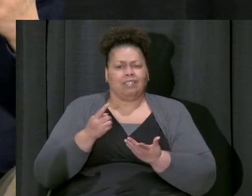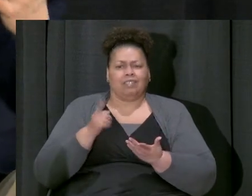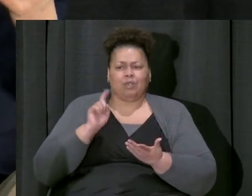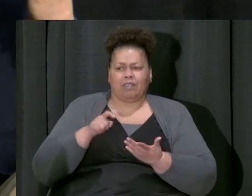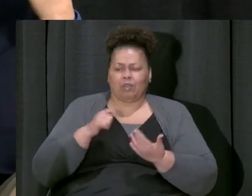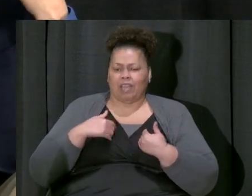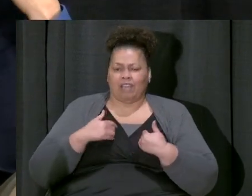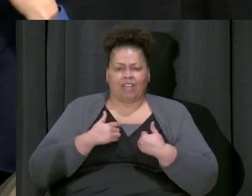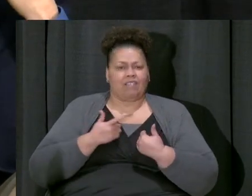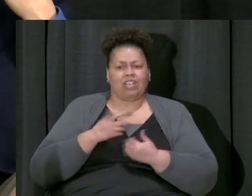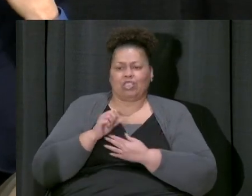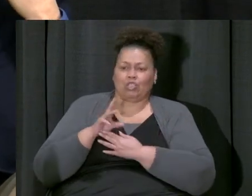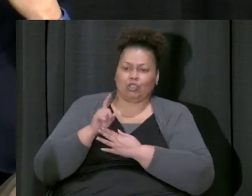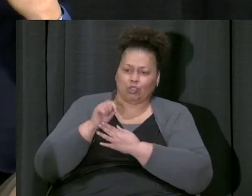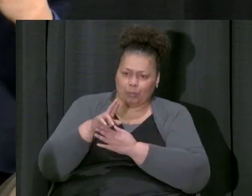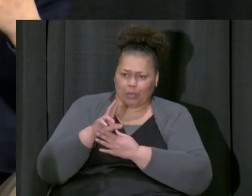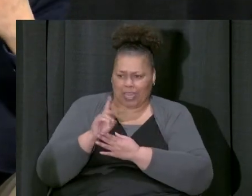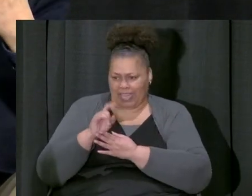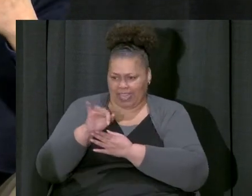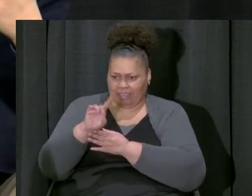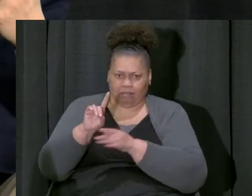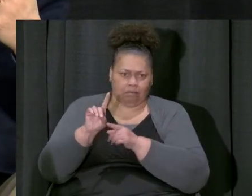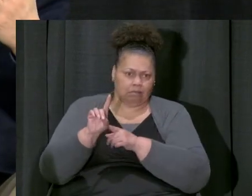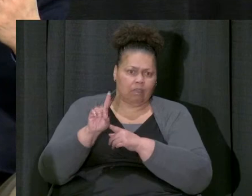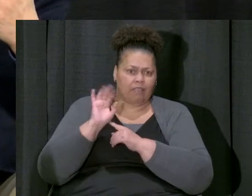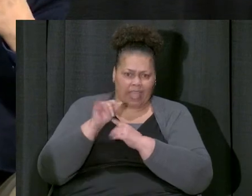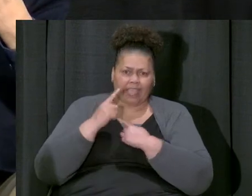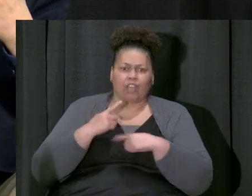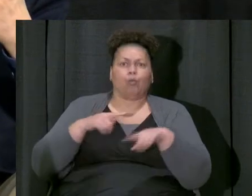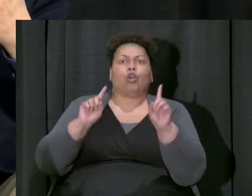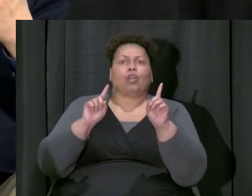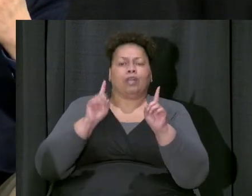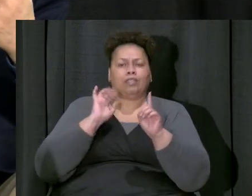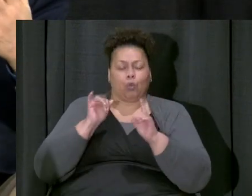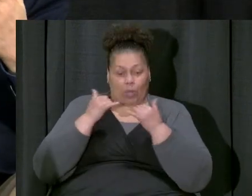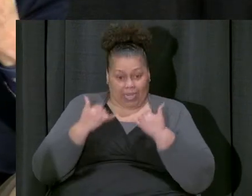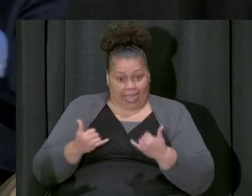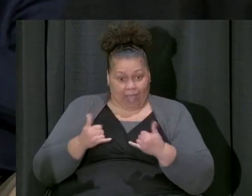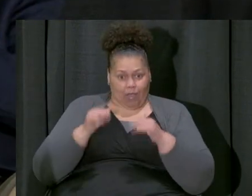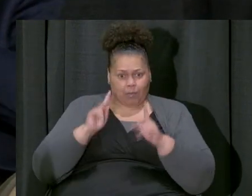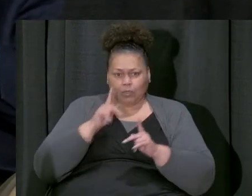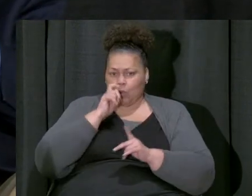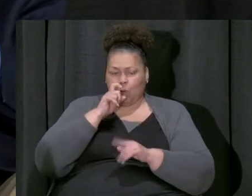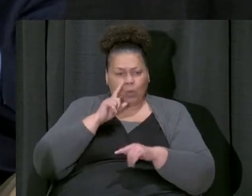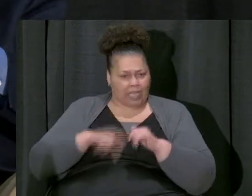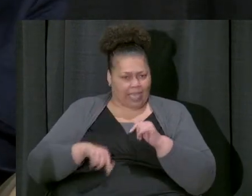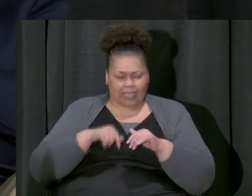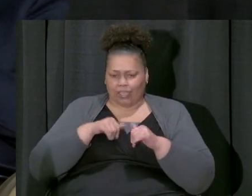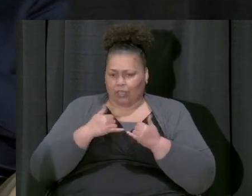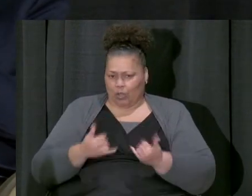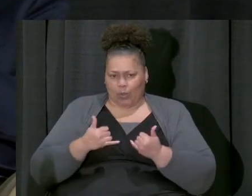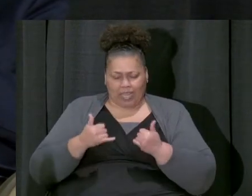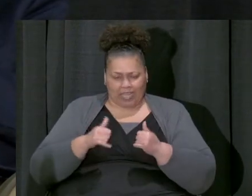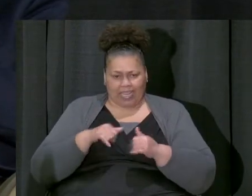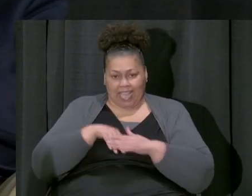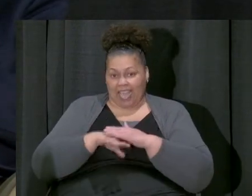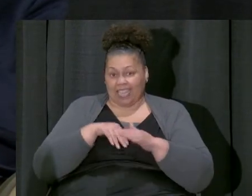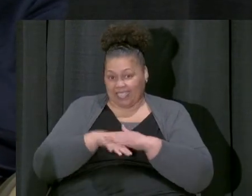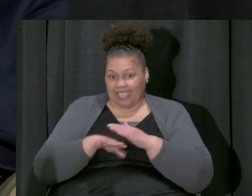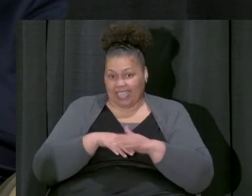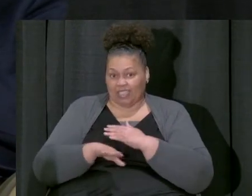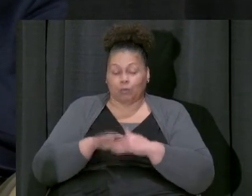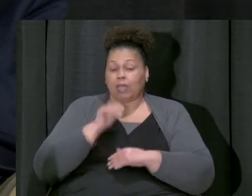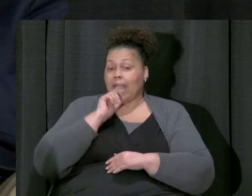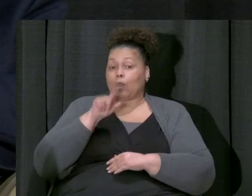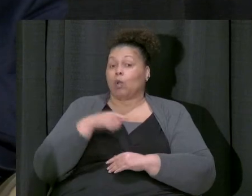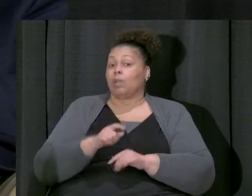AT, if you will, that can work so that now a person who can't currently access would not only be able to